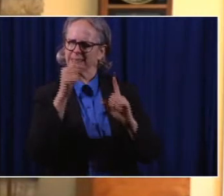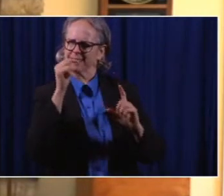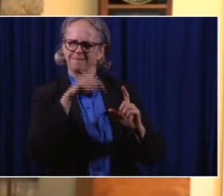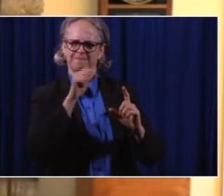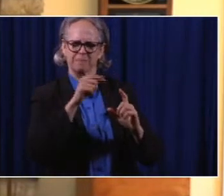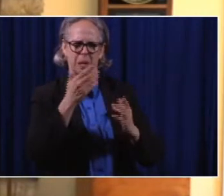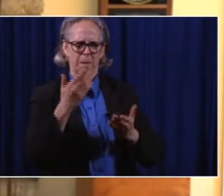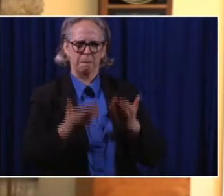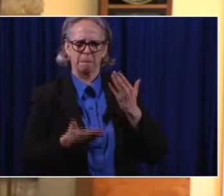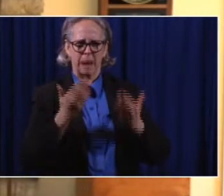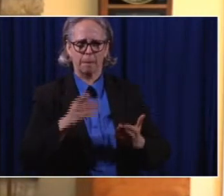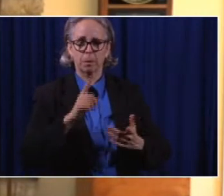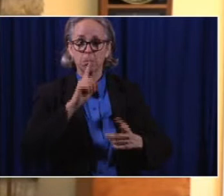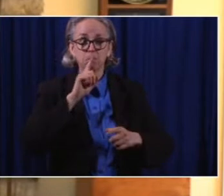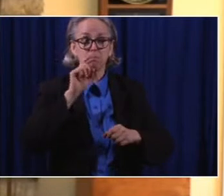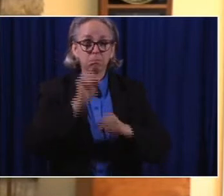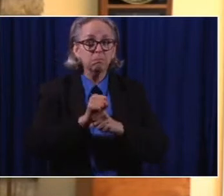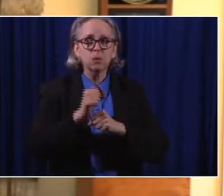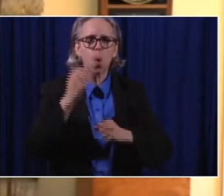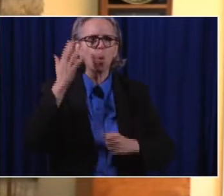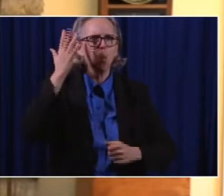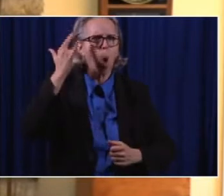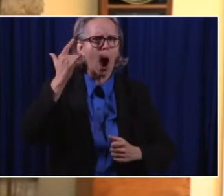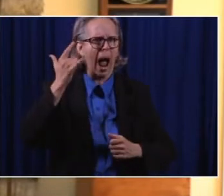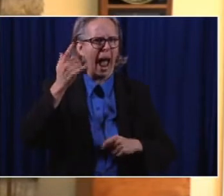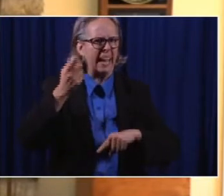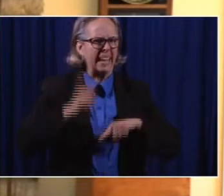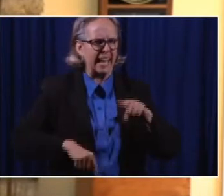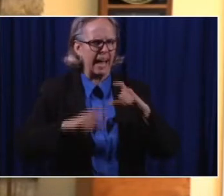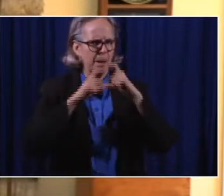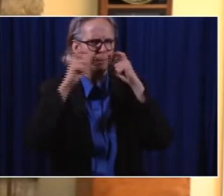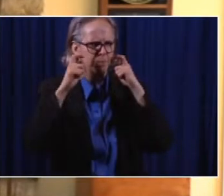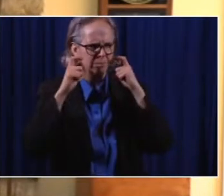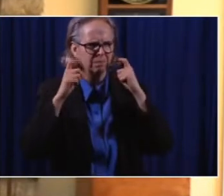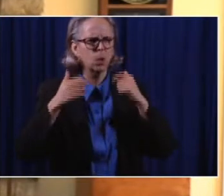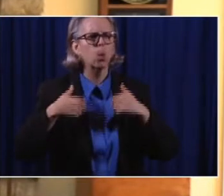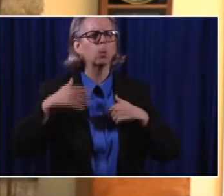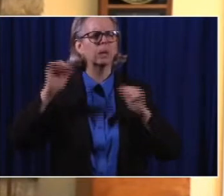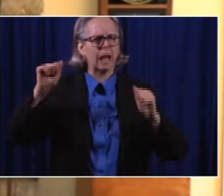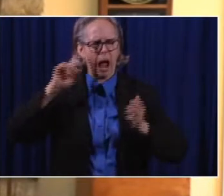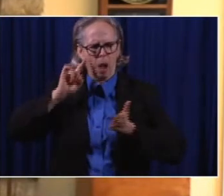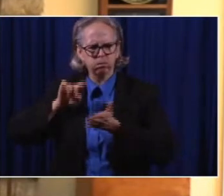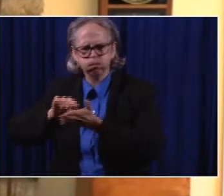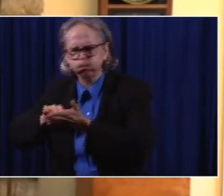reason why they're not wearing masks, but we'll look at it.